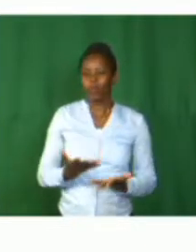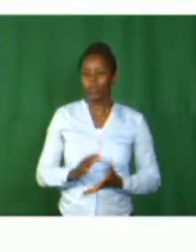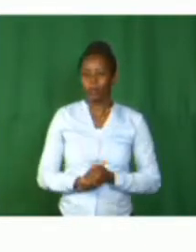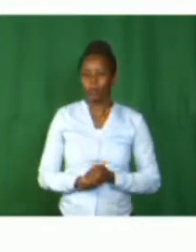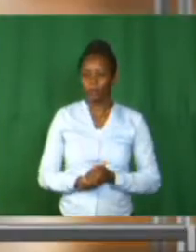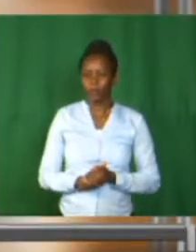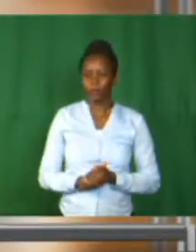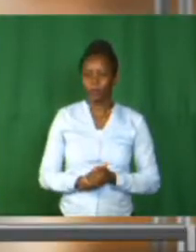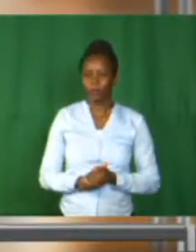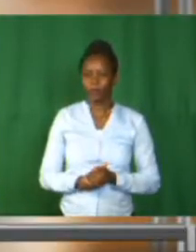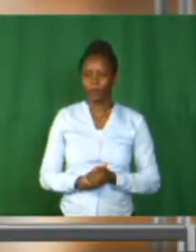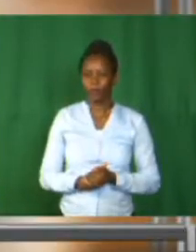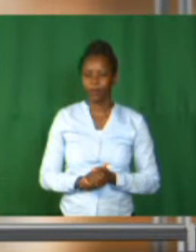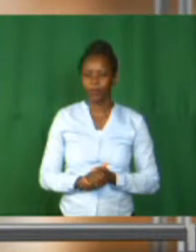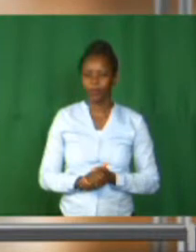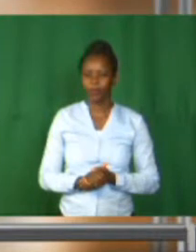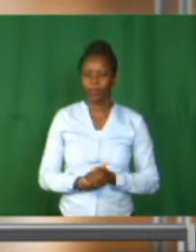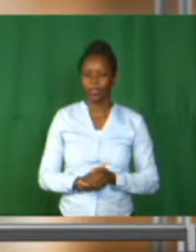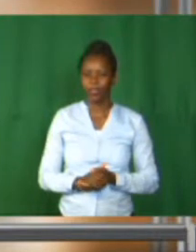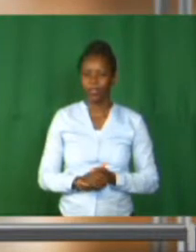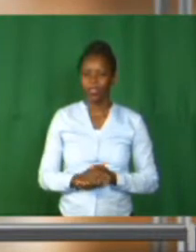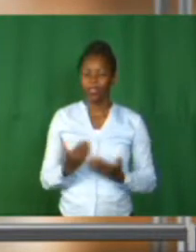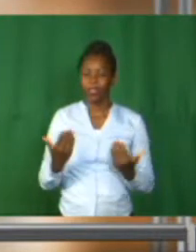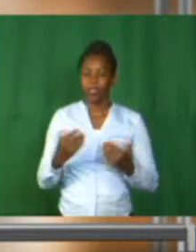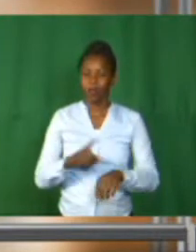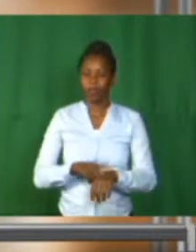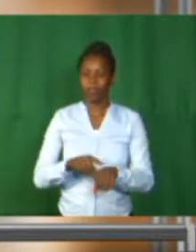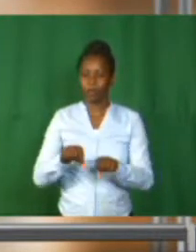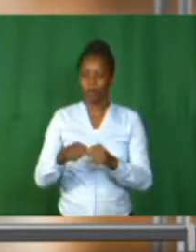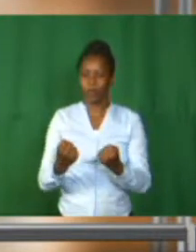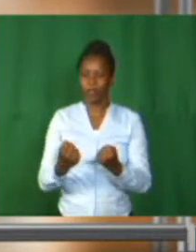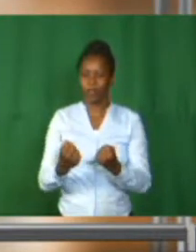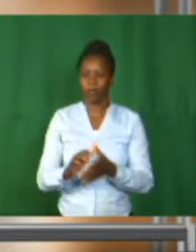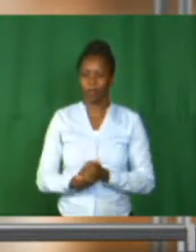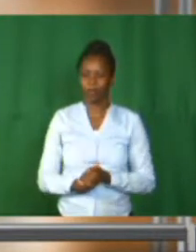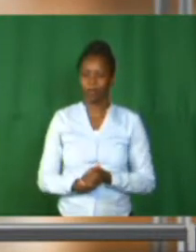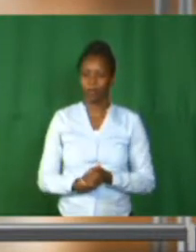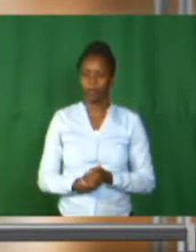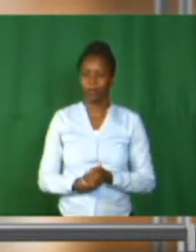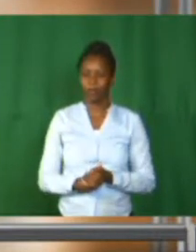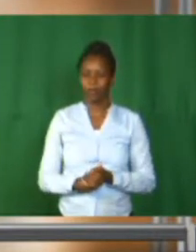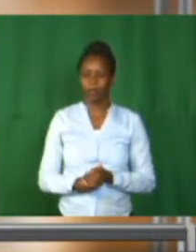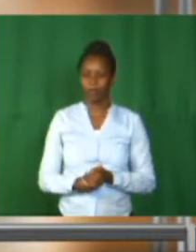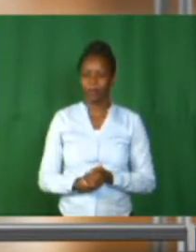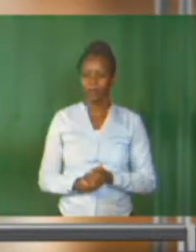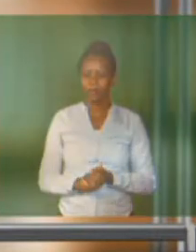in a couple of minutes. Viewers, will be right back after this.